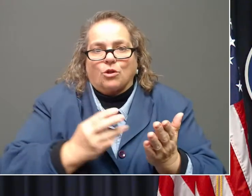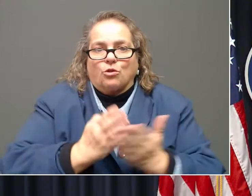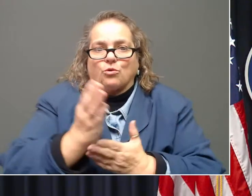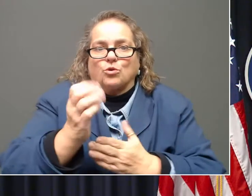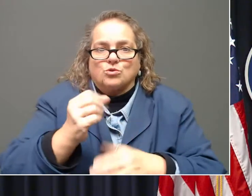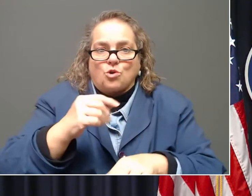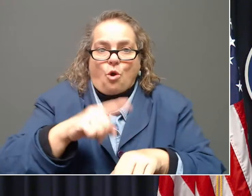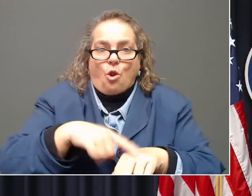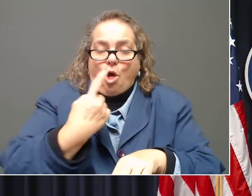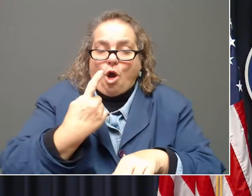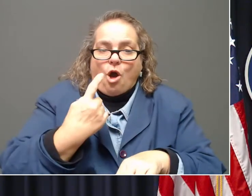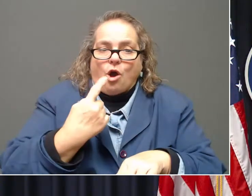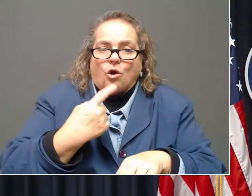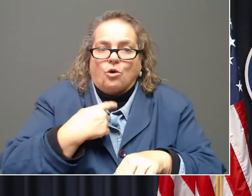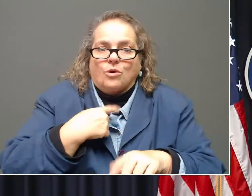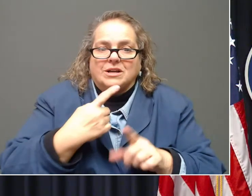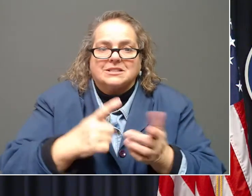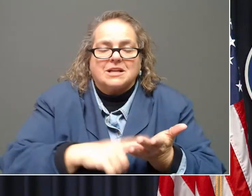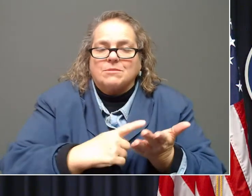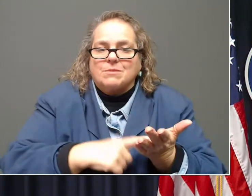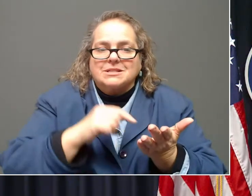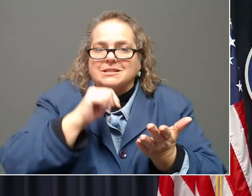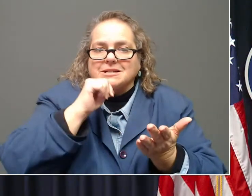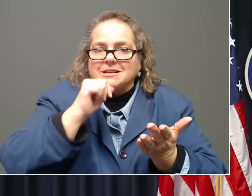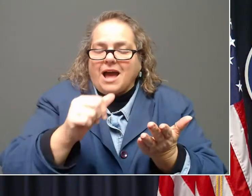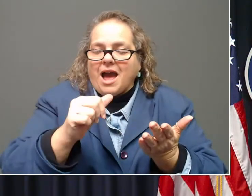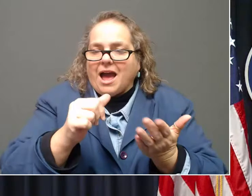We're not working on it enough.